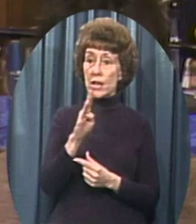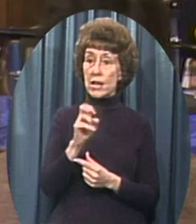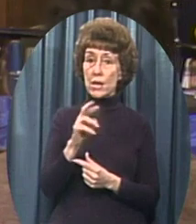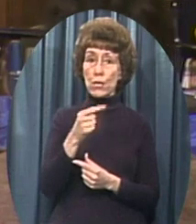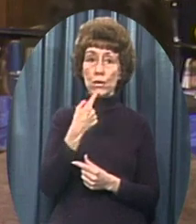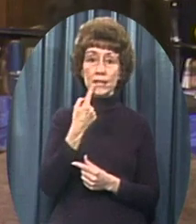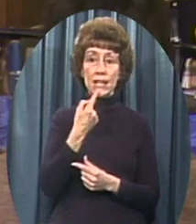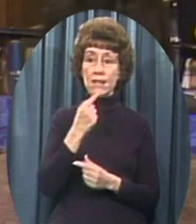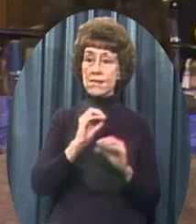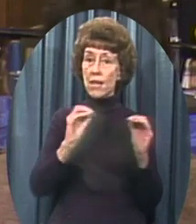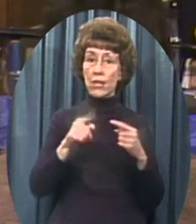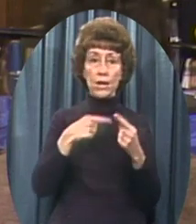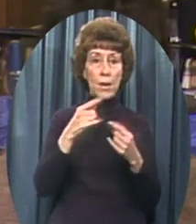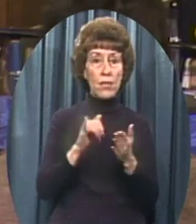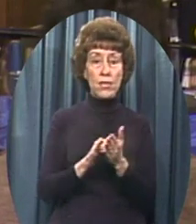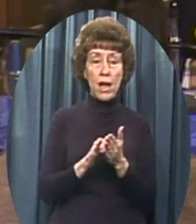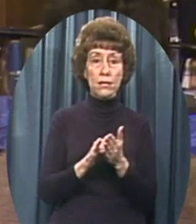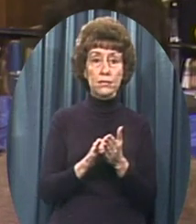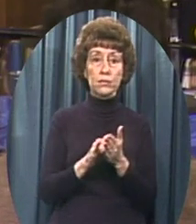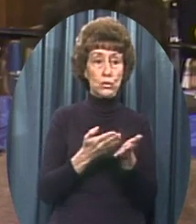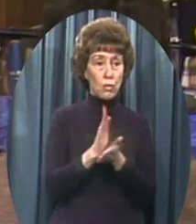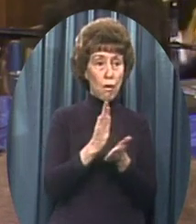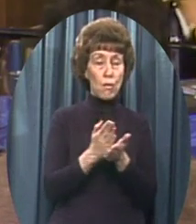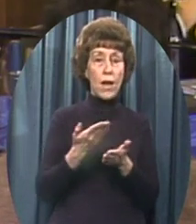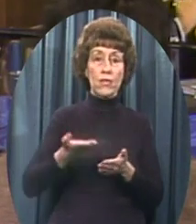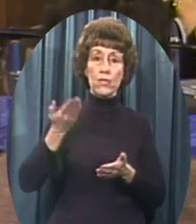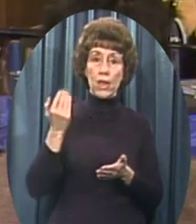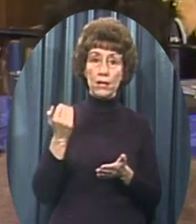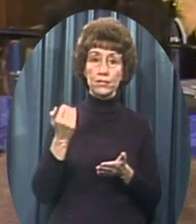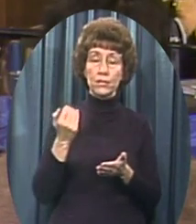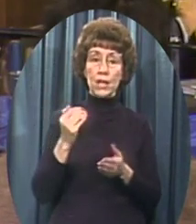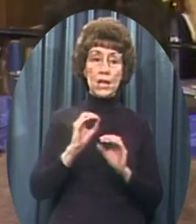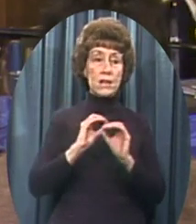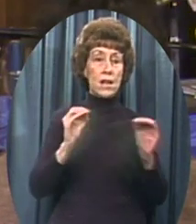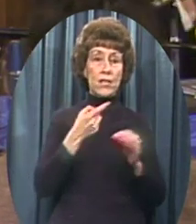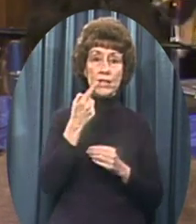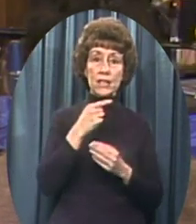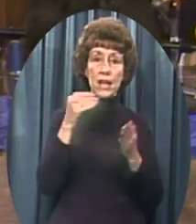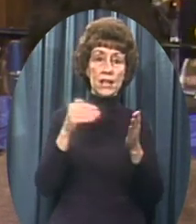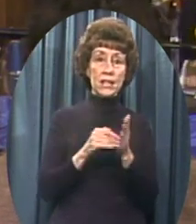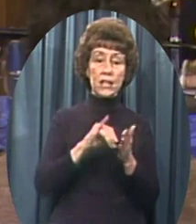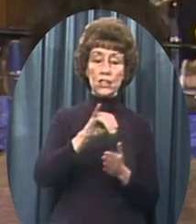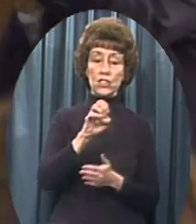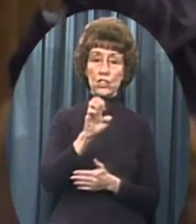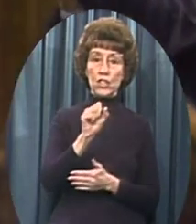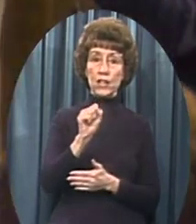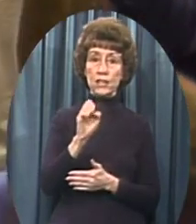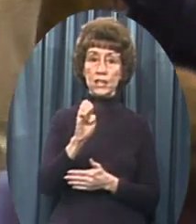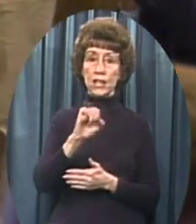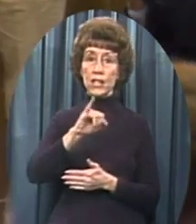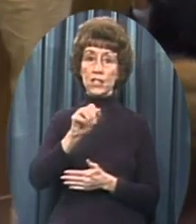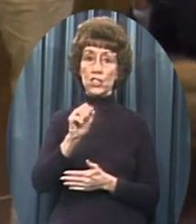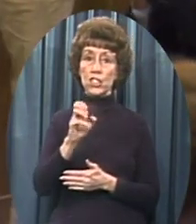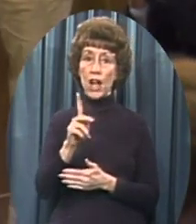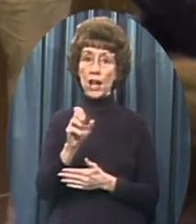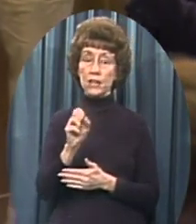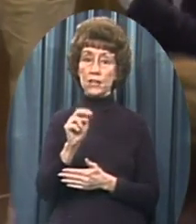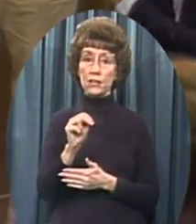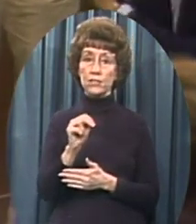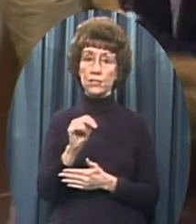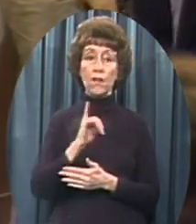in politics here. He's a minister of the gospel. I certainly haven't criticized him. I think he has the right to do that. The problem is that a